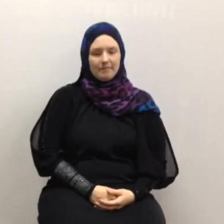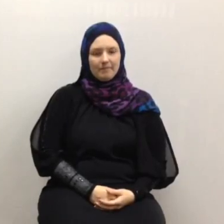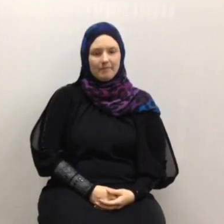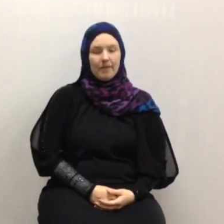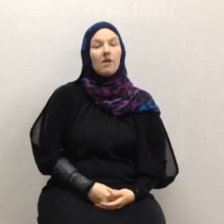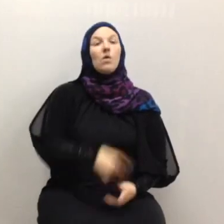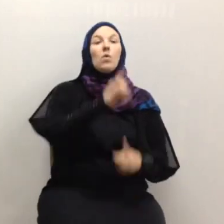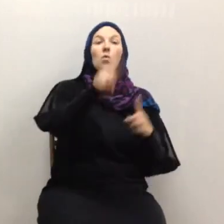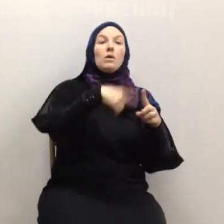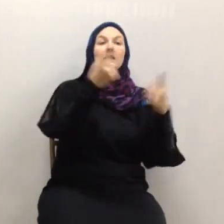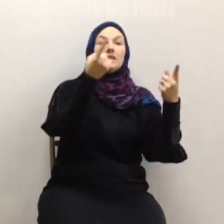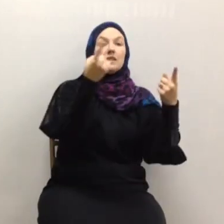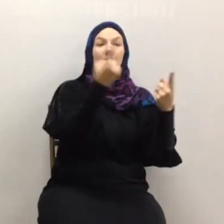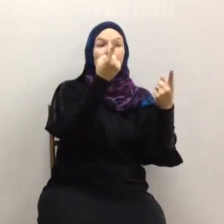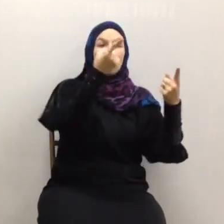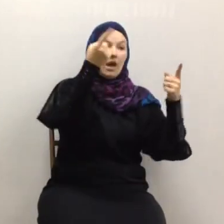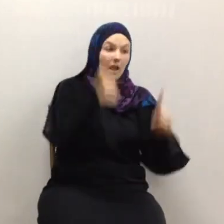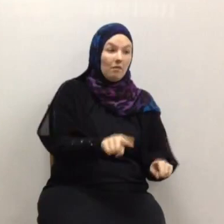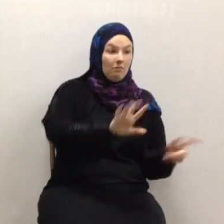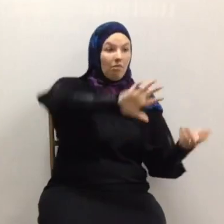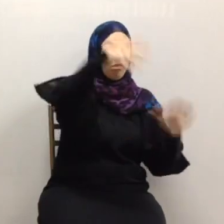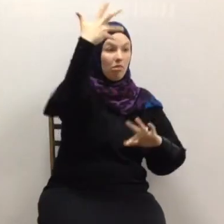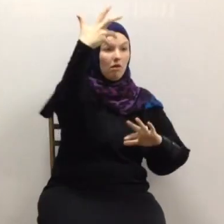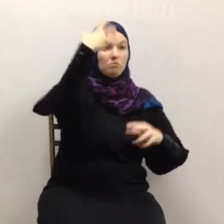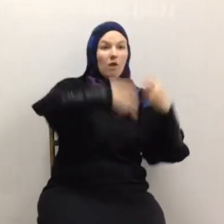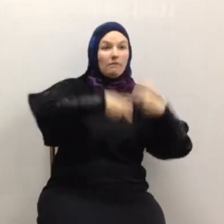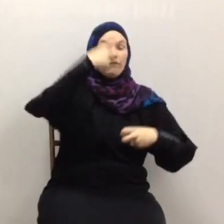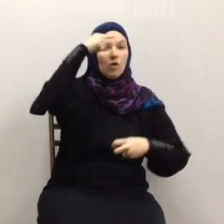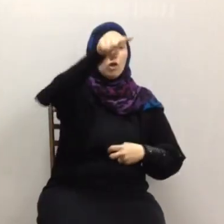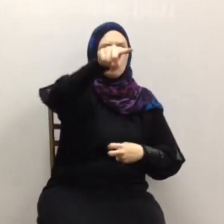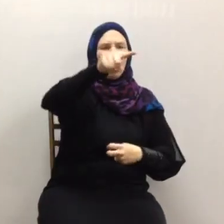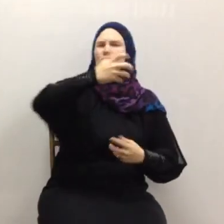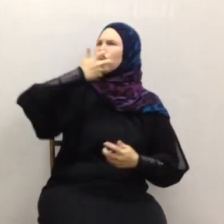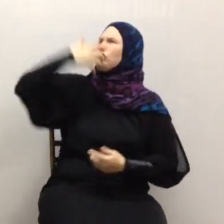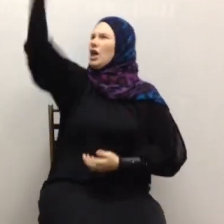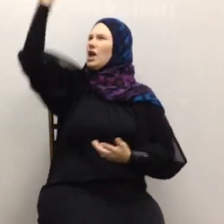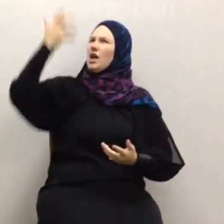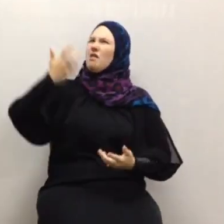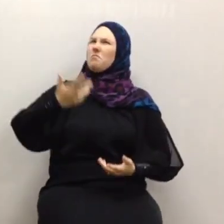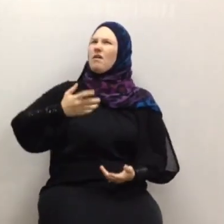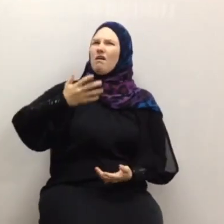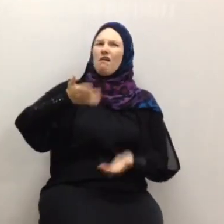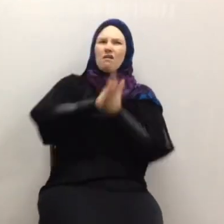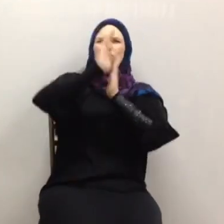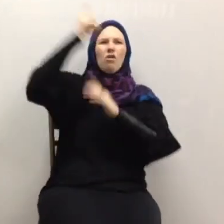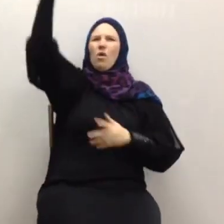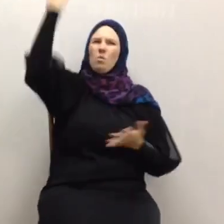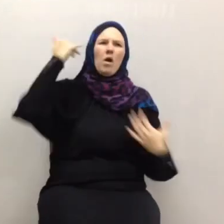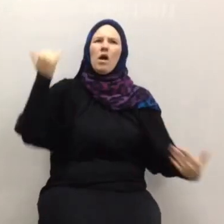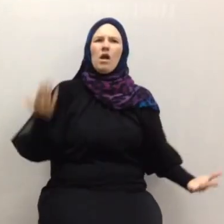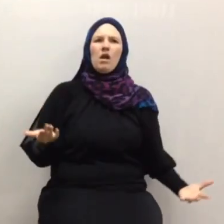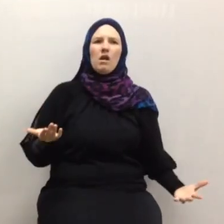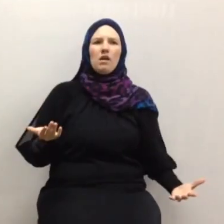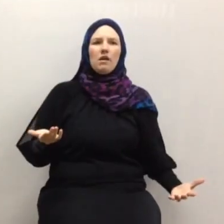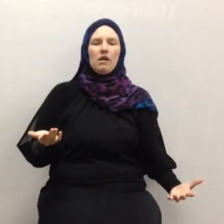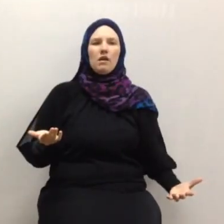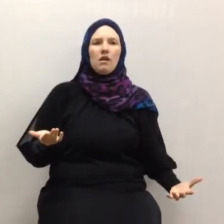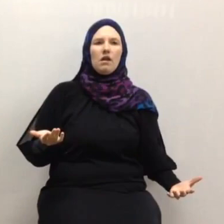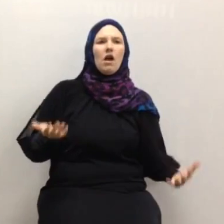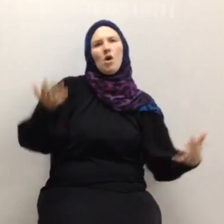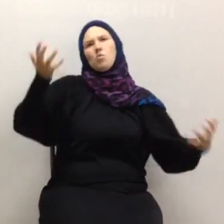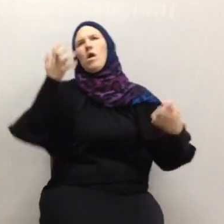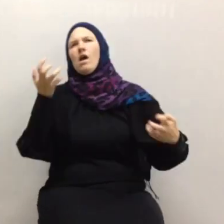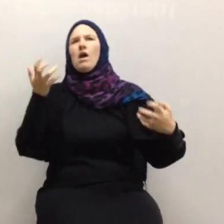befalls you, you just scream and ask Allah earnestly I want this. Protect me from